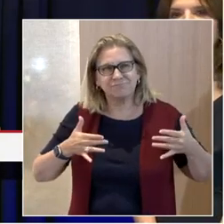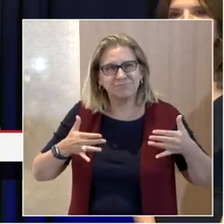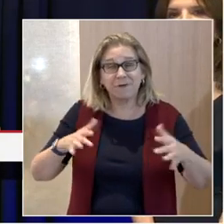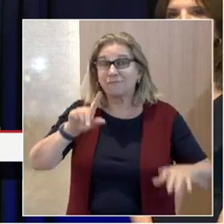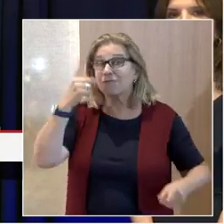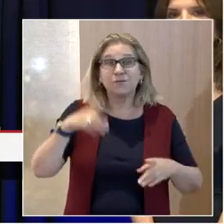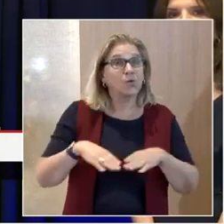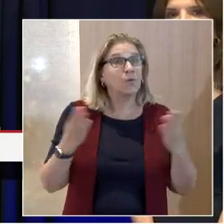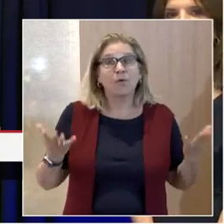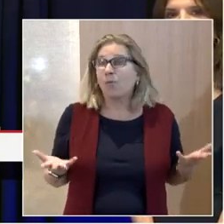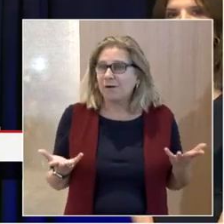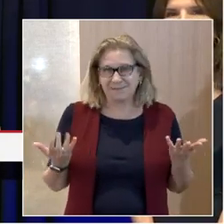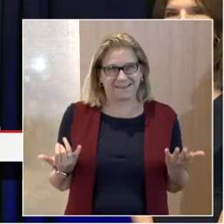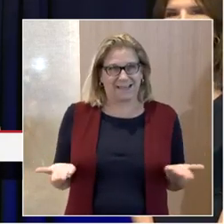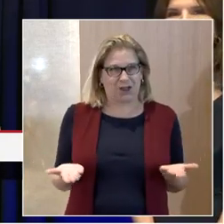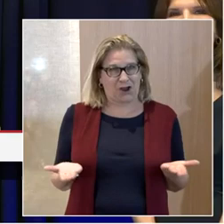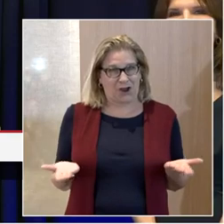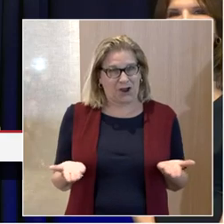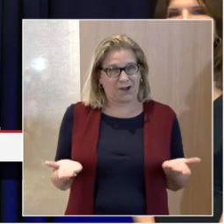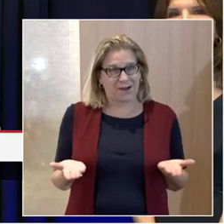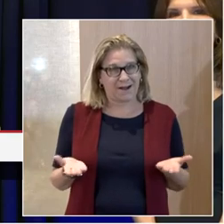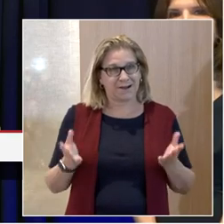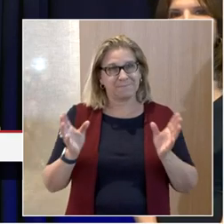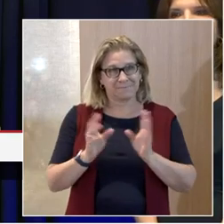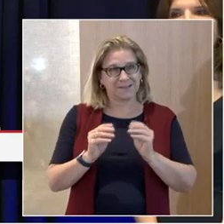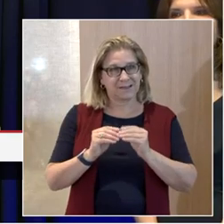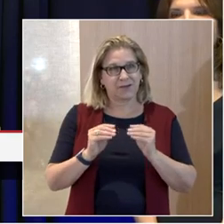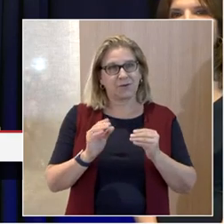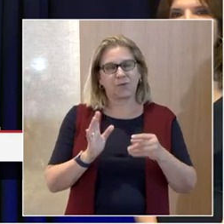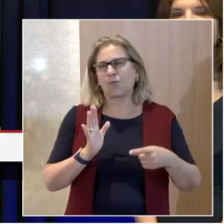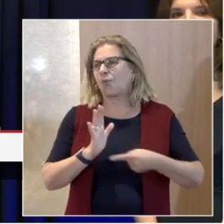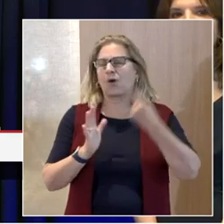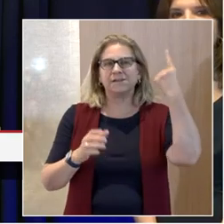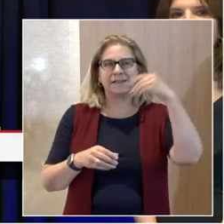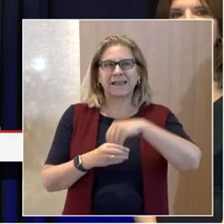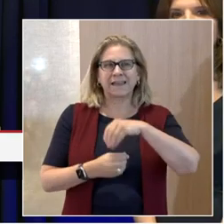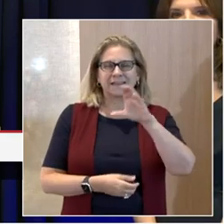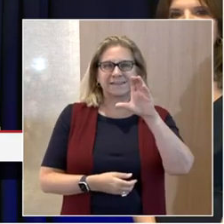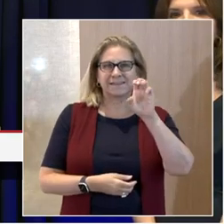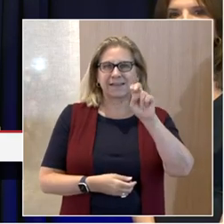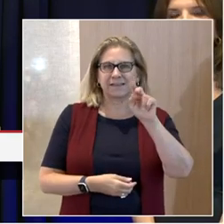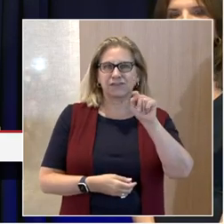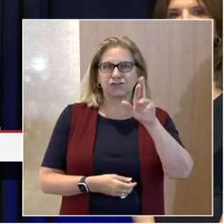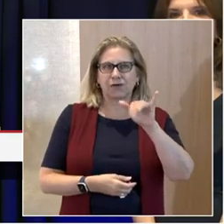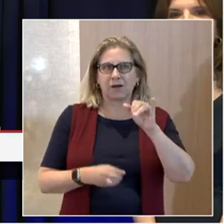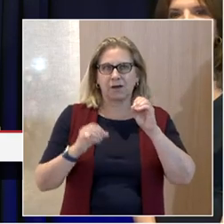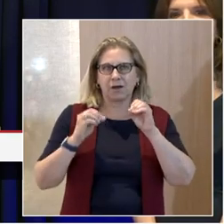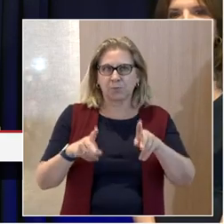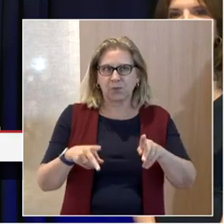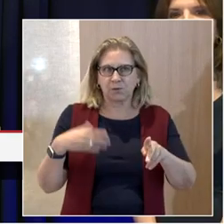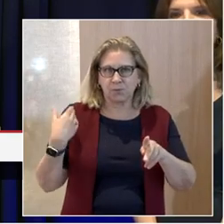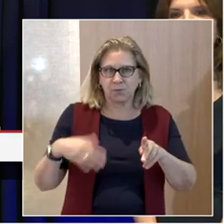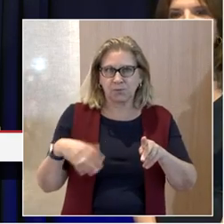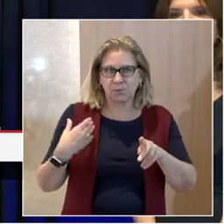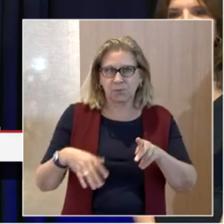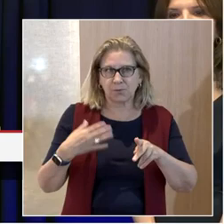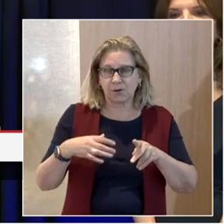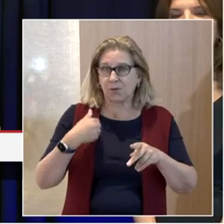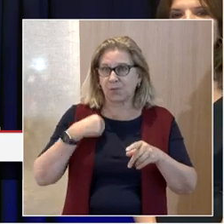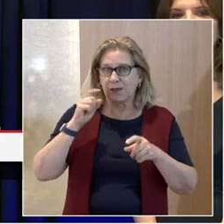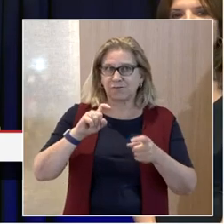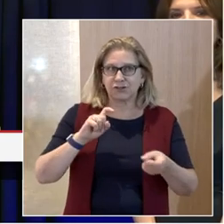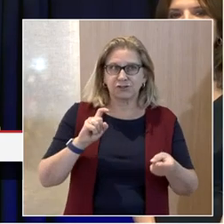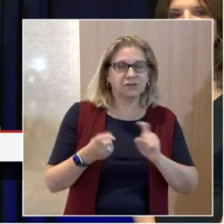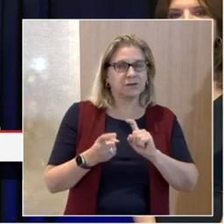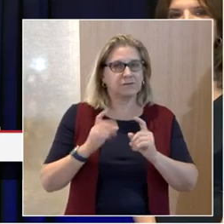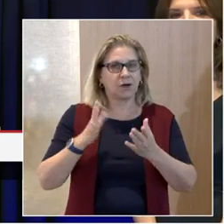is a once-in-a-century opportunity to reimagine the world as we know it, to reshape and rethink what the role is that our downtown plays. And in